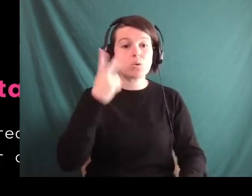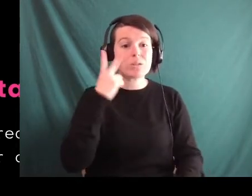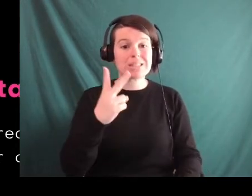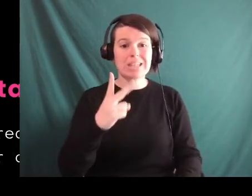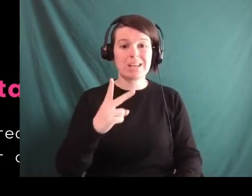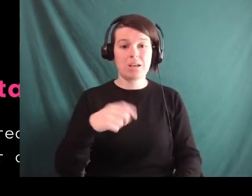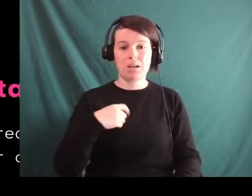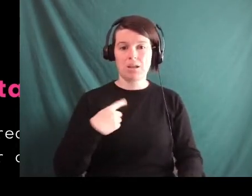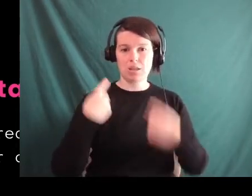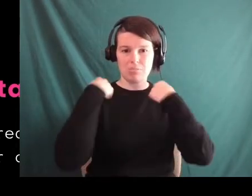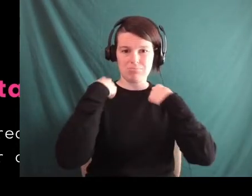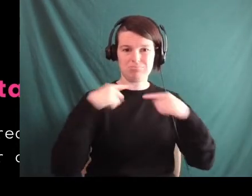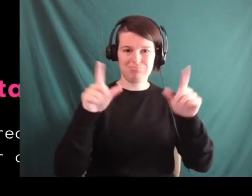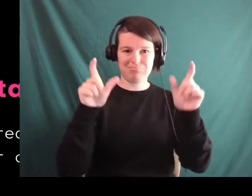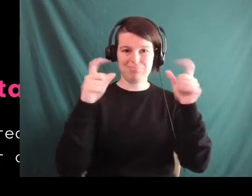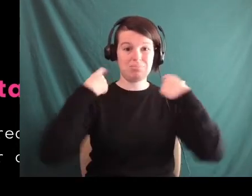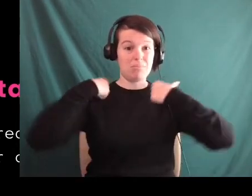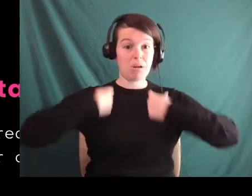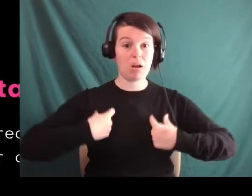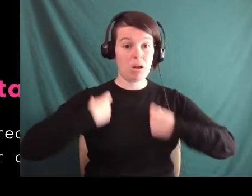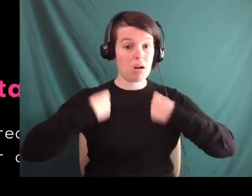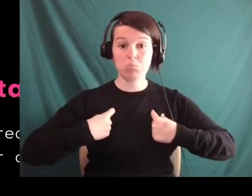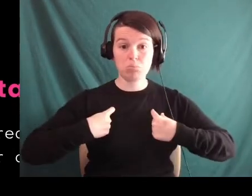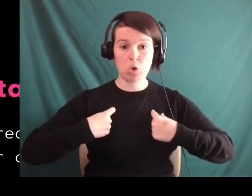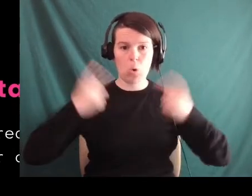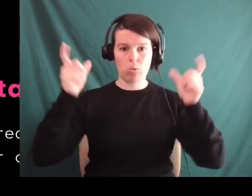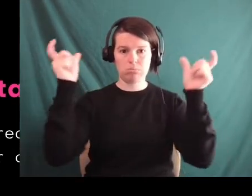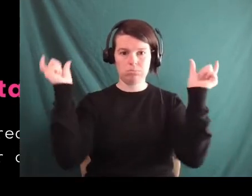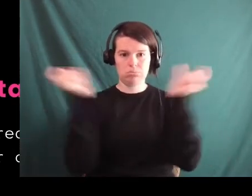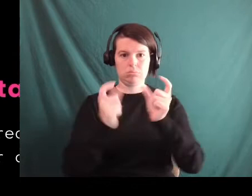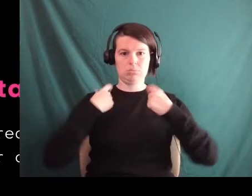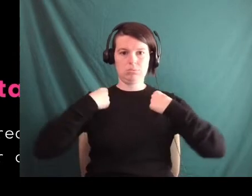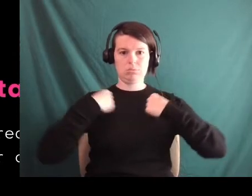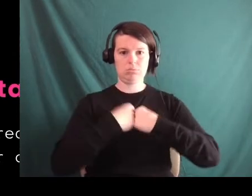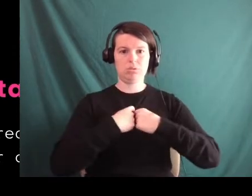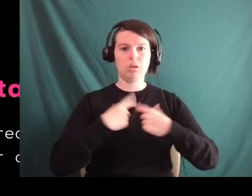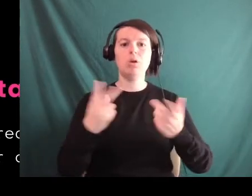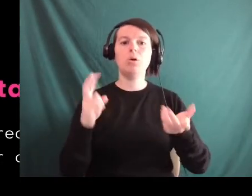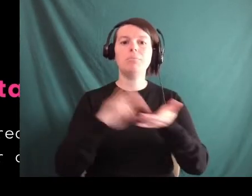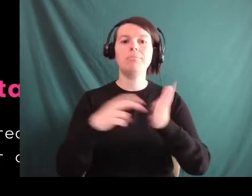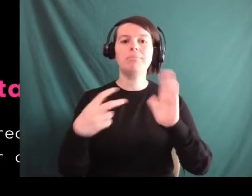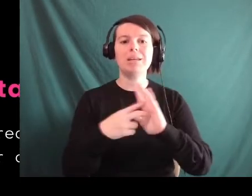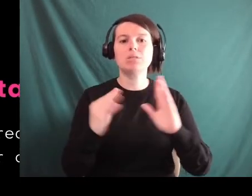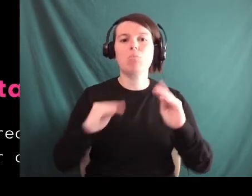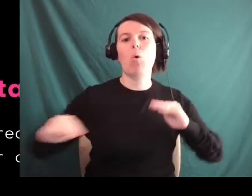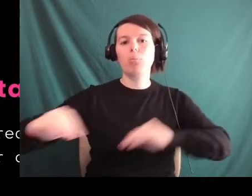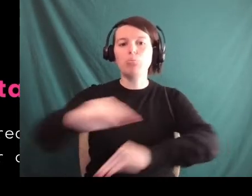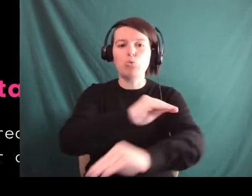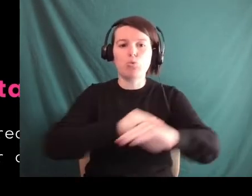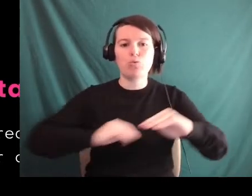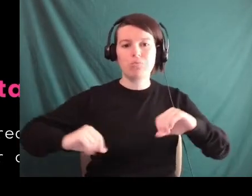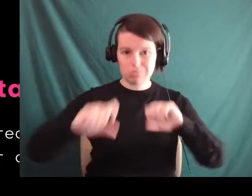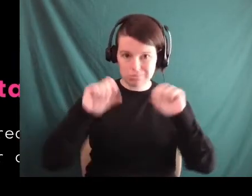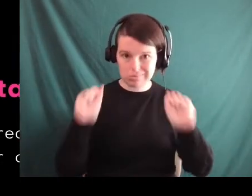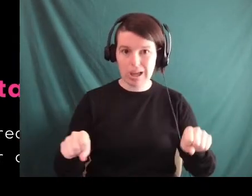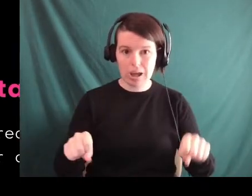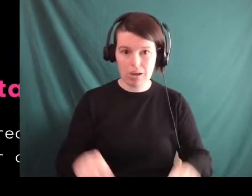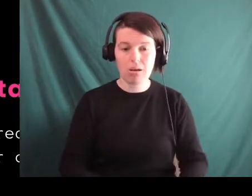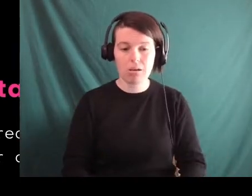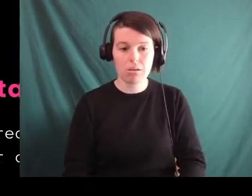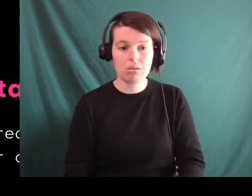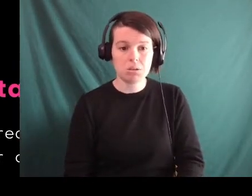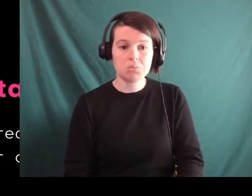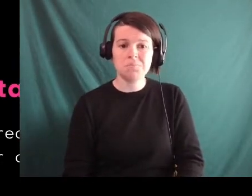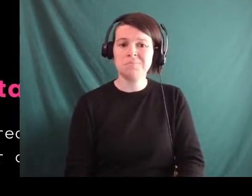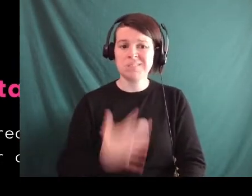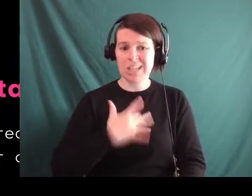straps in the back are angled inward, which allows for more range of movement. So they're usually seen with